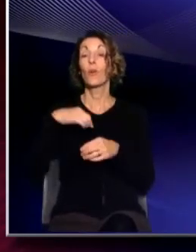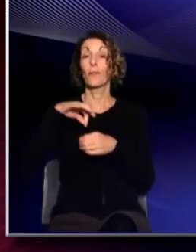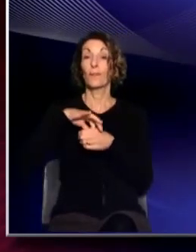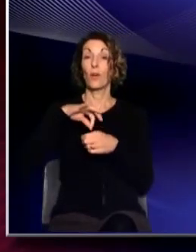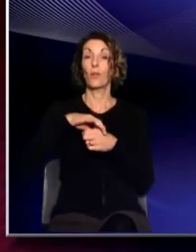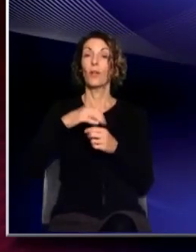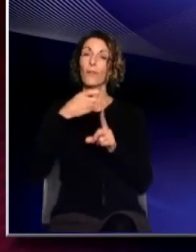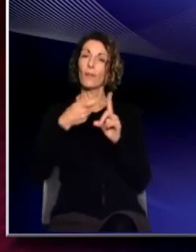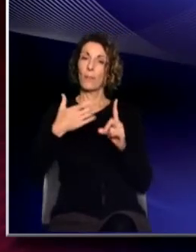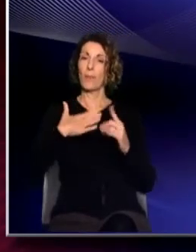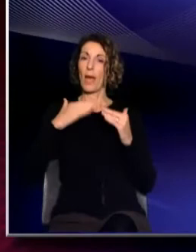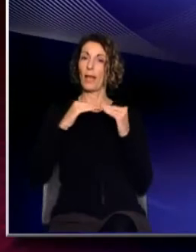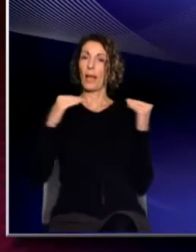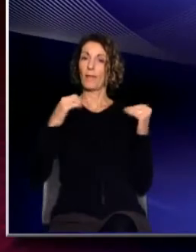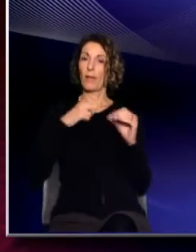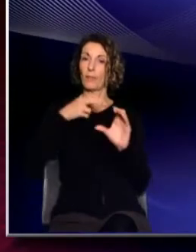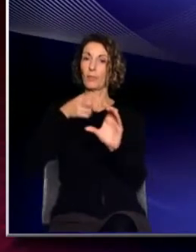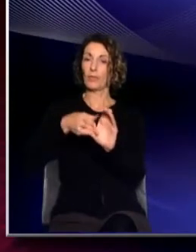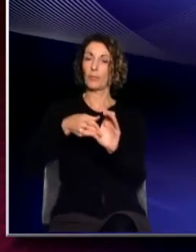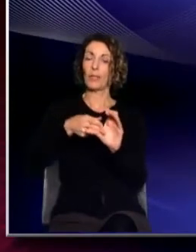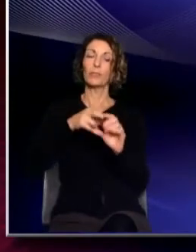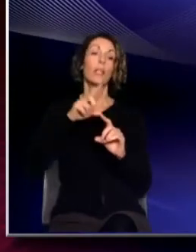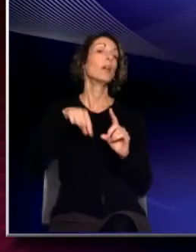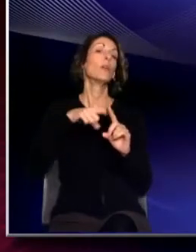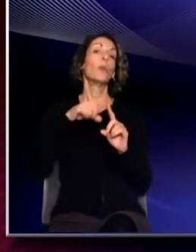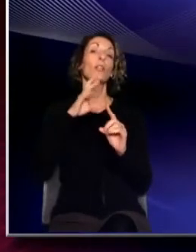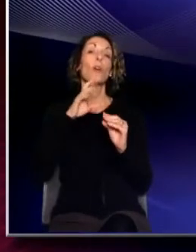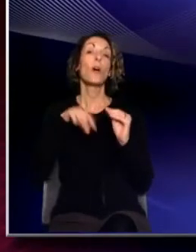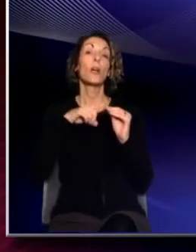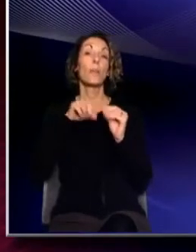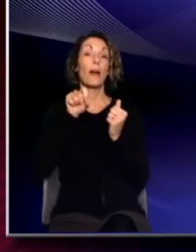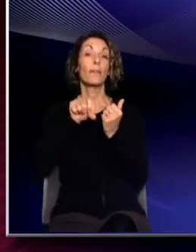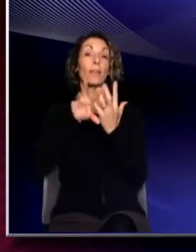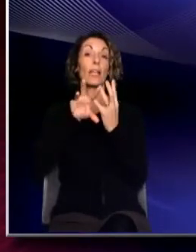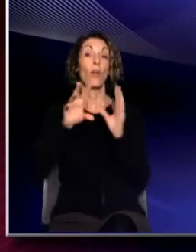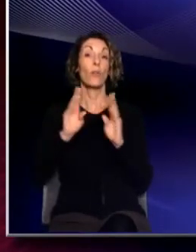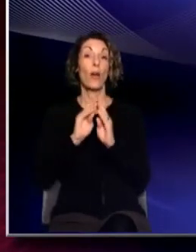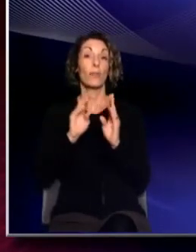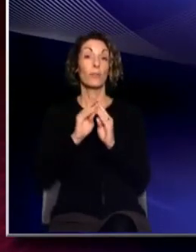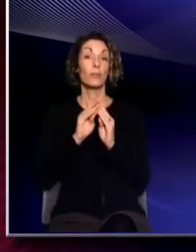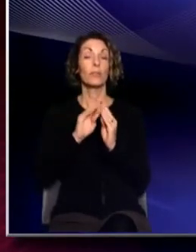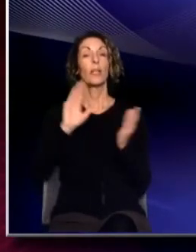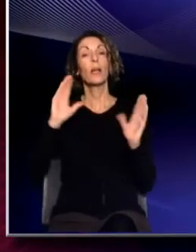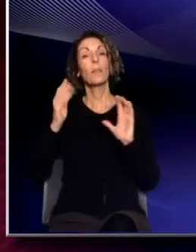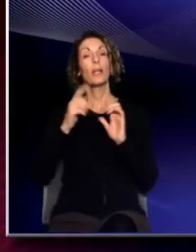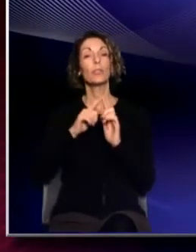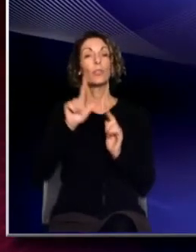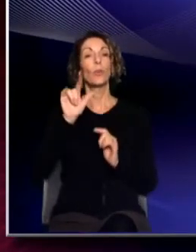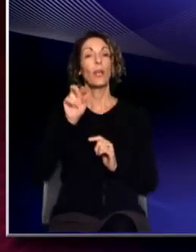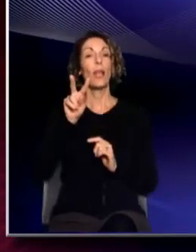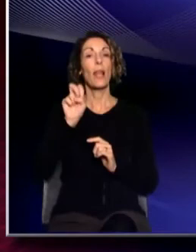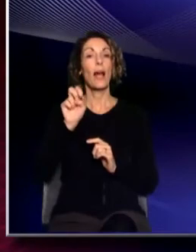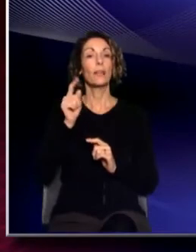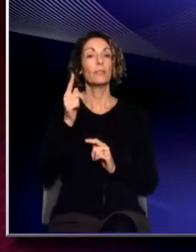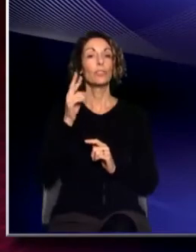of participation. When you're talking about video conferencing as compared to live streaming and cell